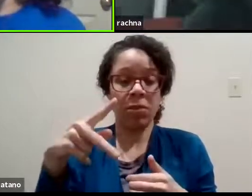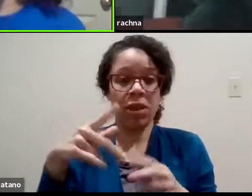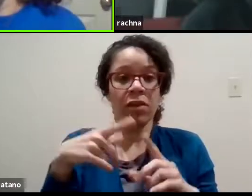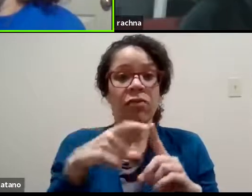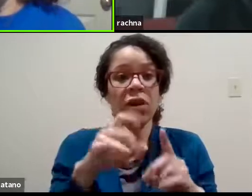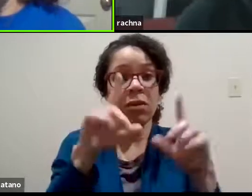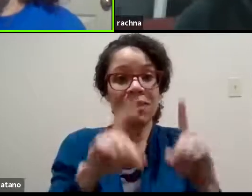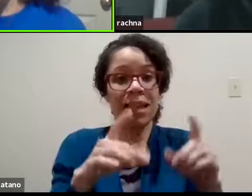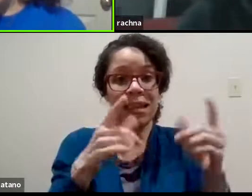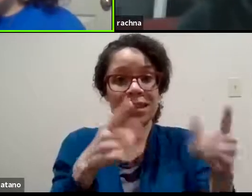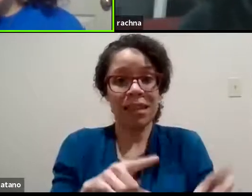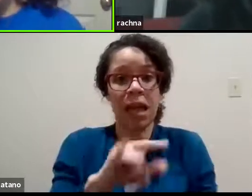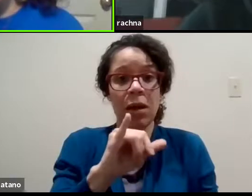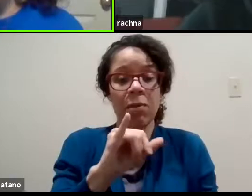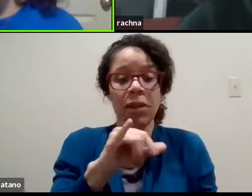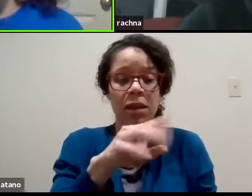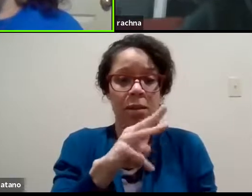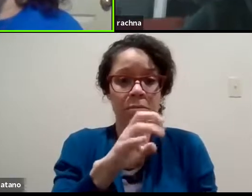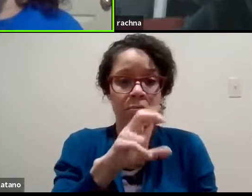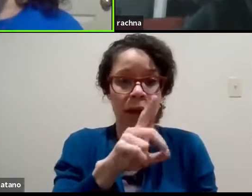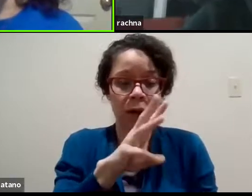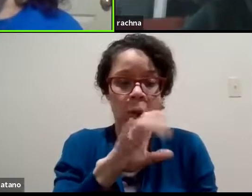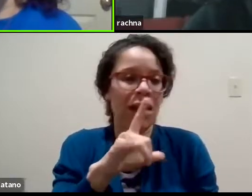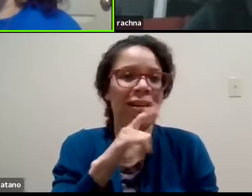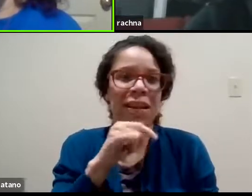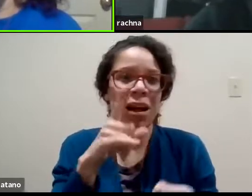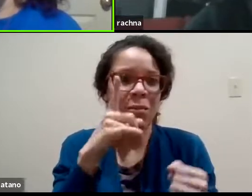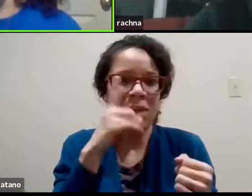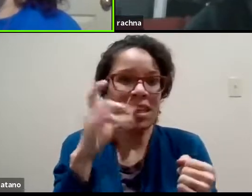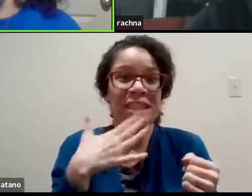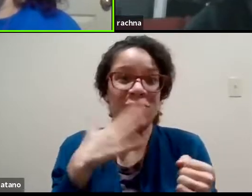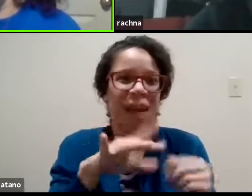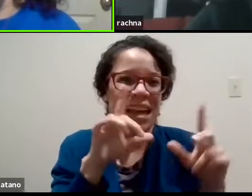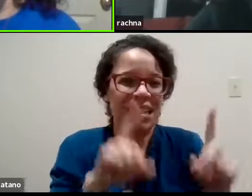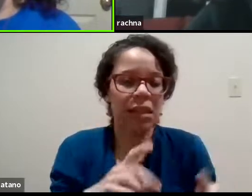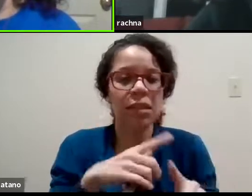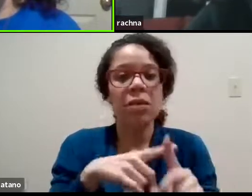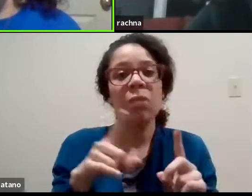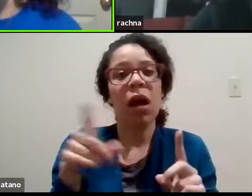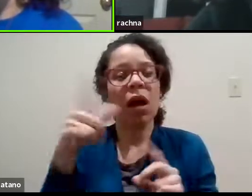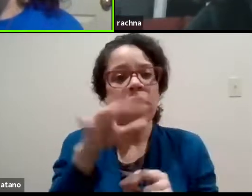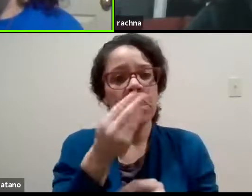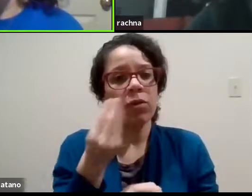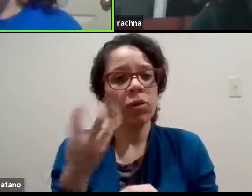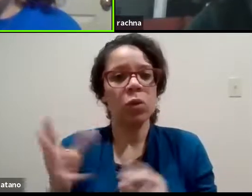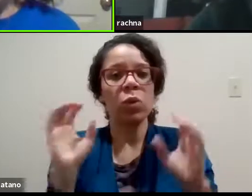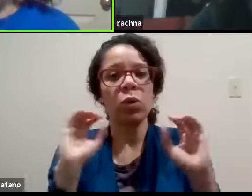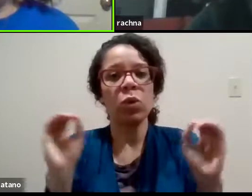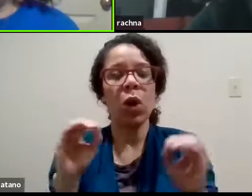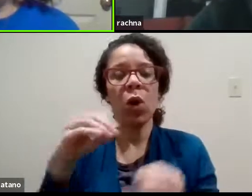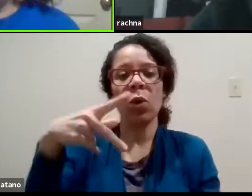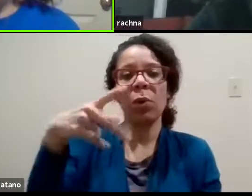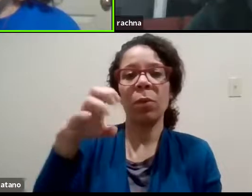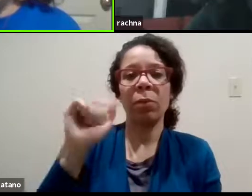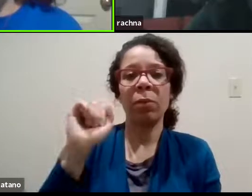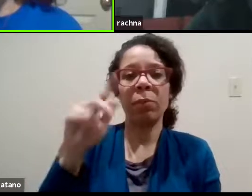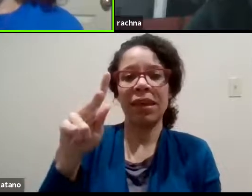not because of the quality of the testing, but because they were told there were no peaks and valleys.